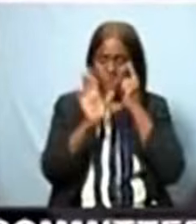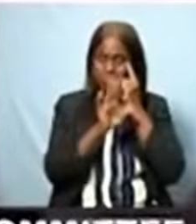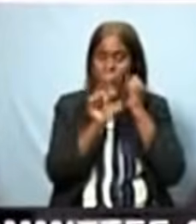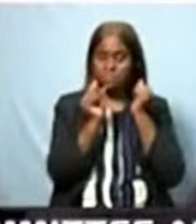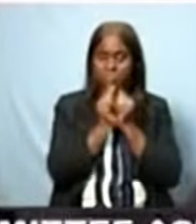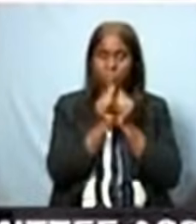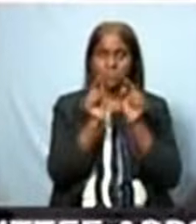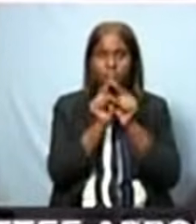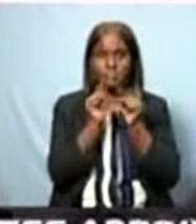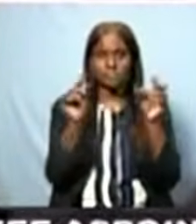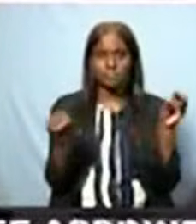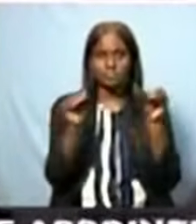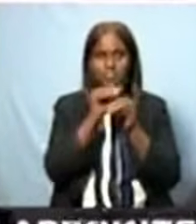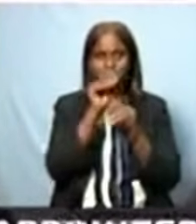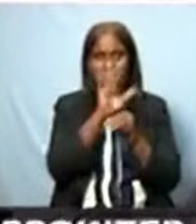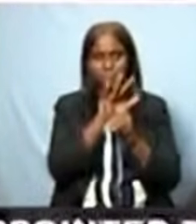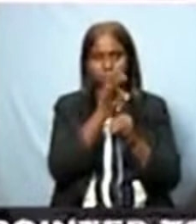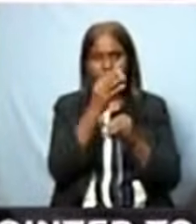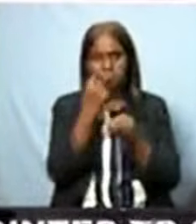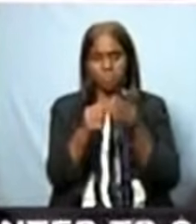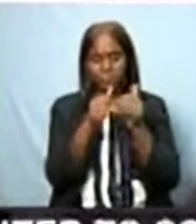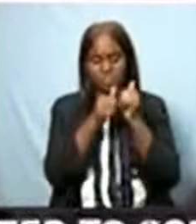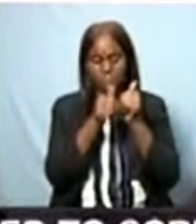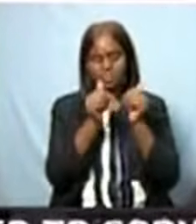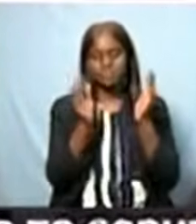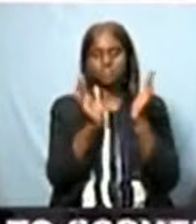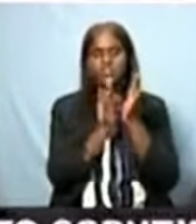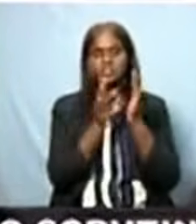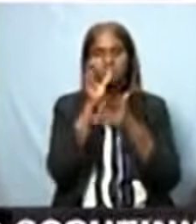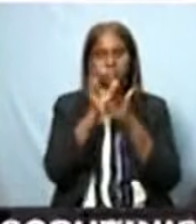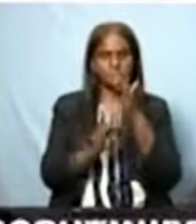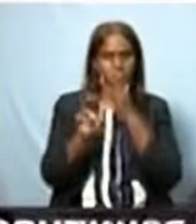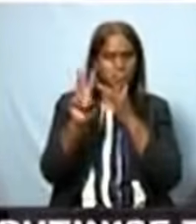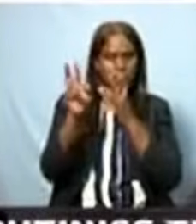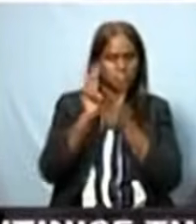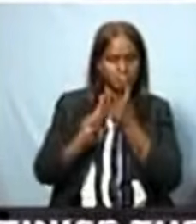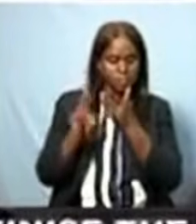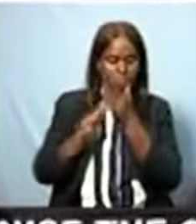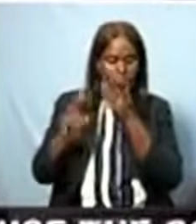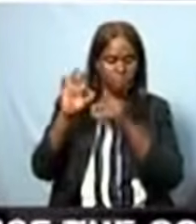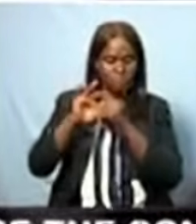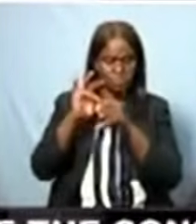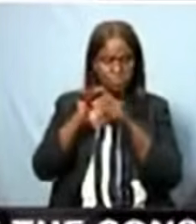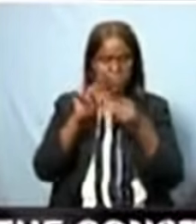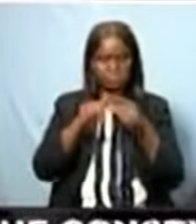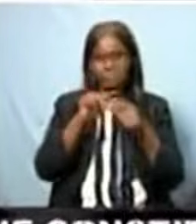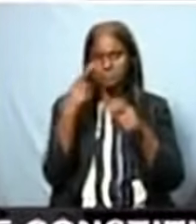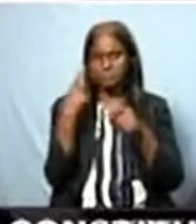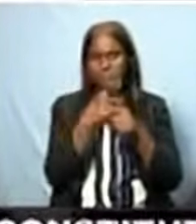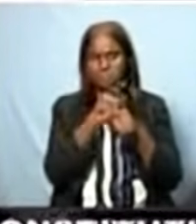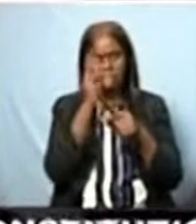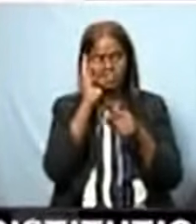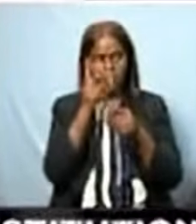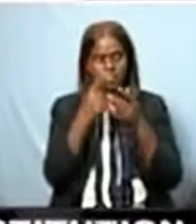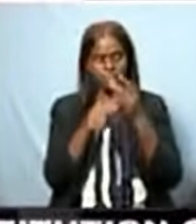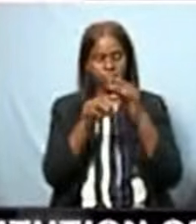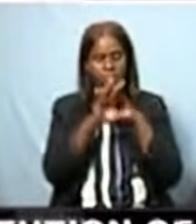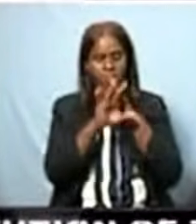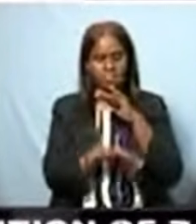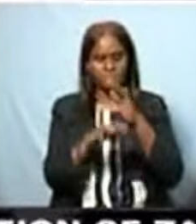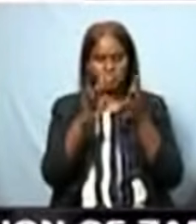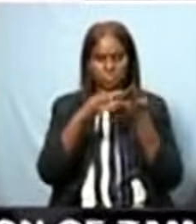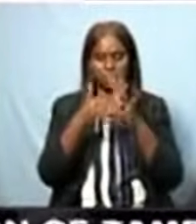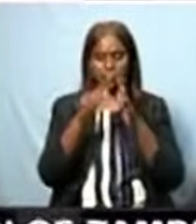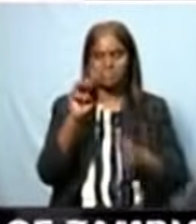and the substitution thereof of the following, that Clause 2 should read as elections to the National Assembly shall be conducted under a mixed